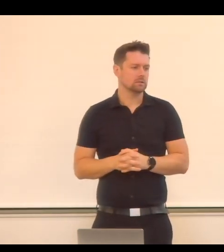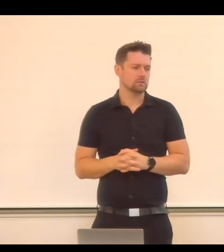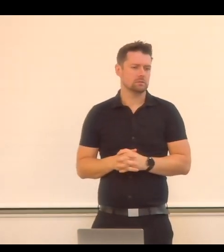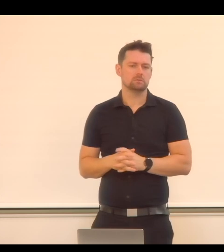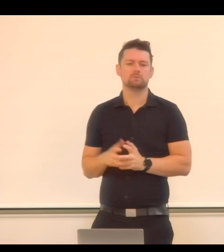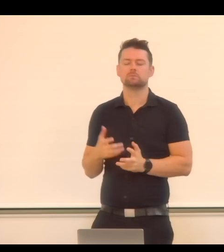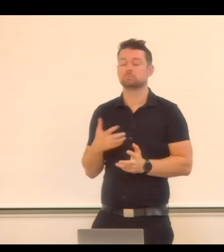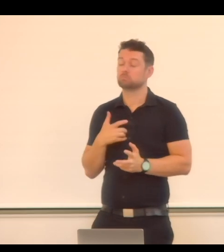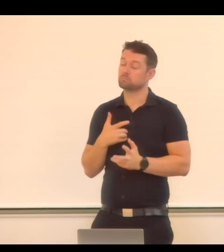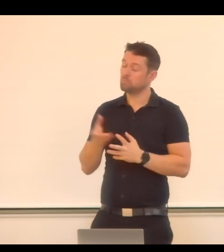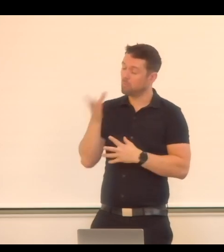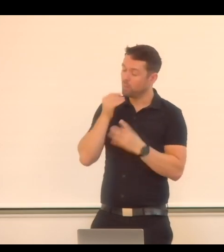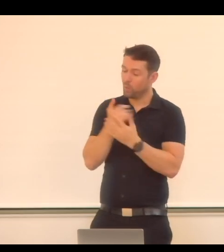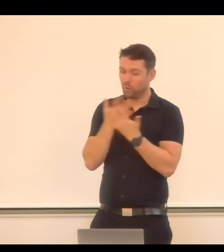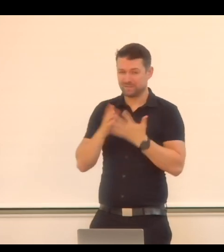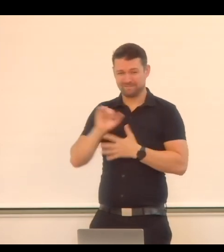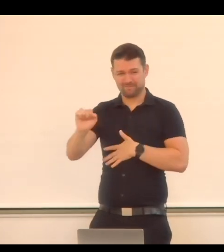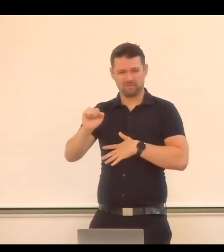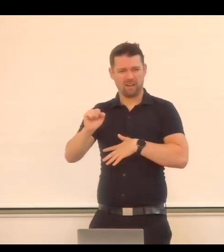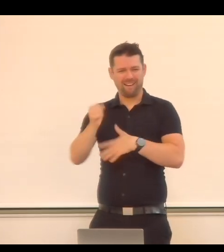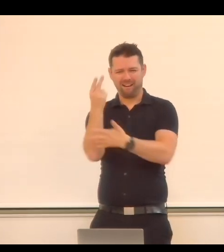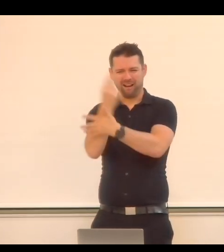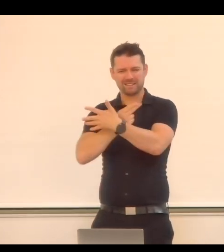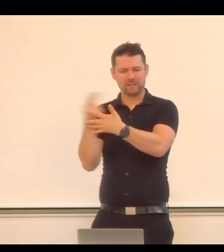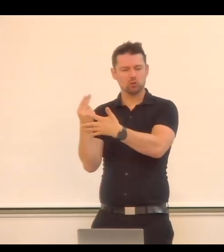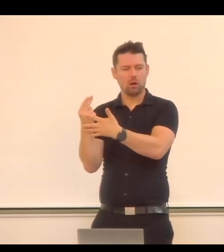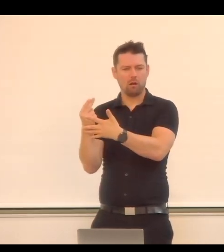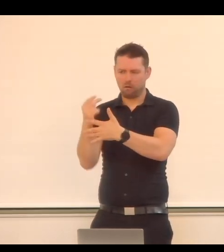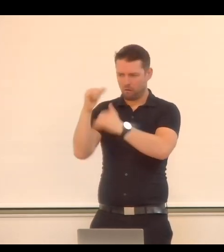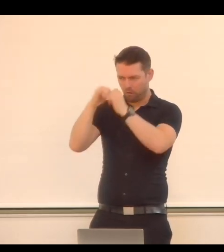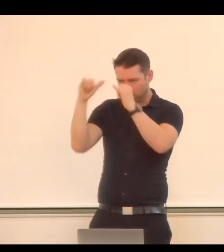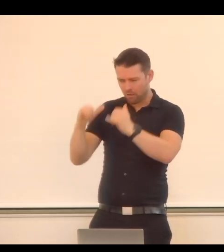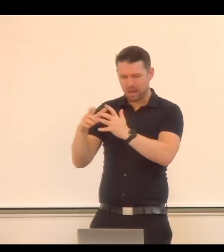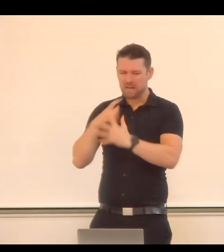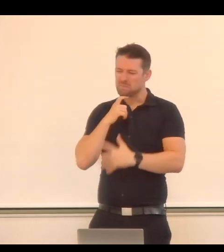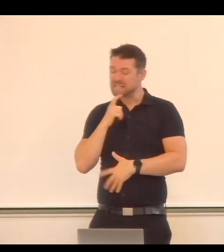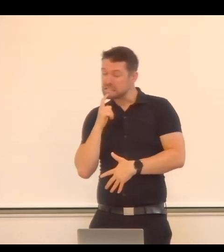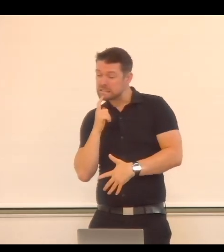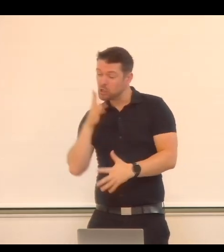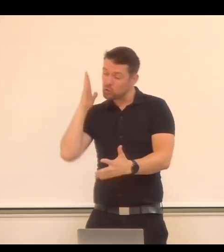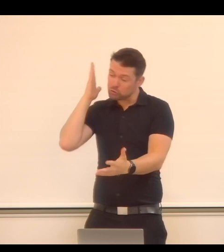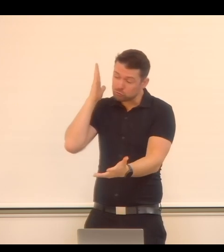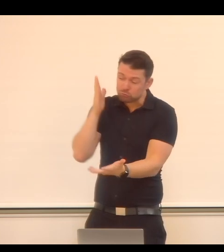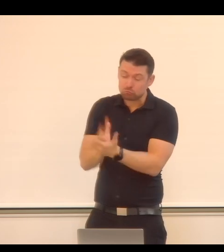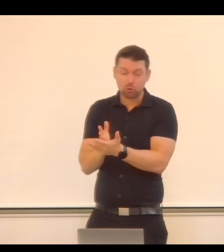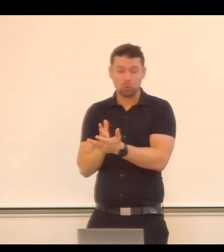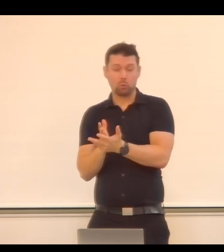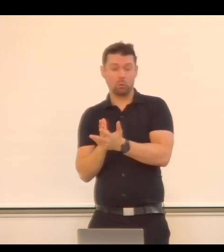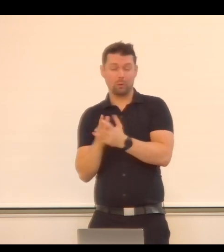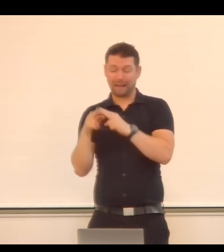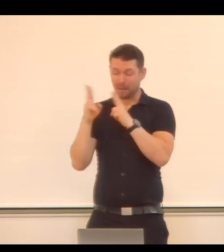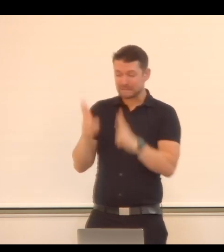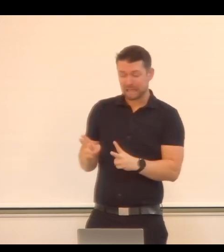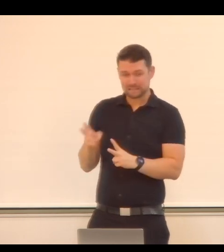a lot from the architecture at HMP, but as far as representing a true habitat and analyzing it from a